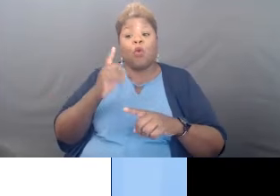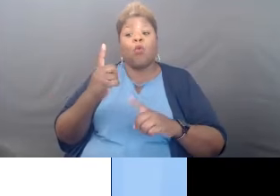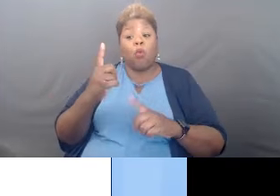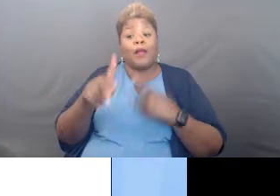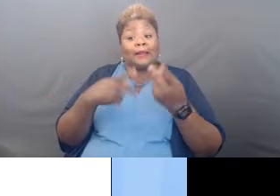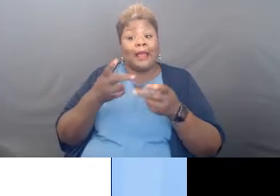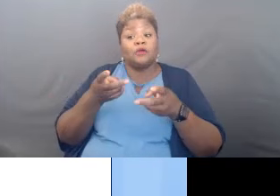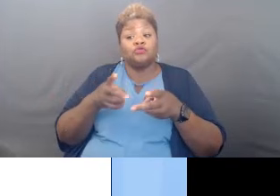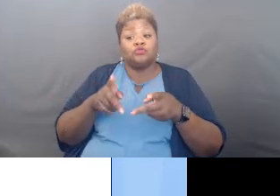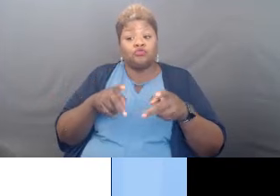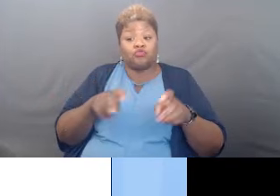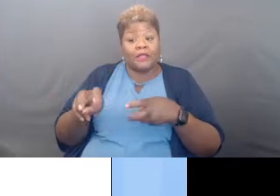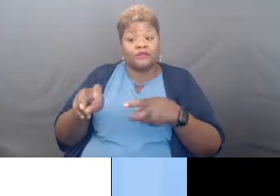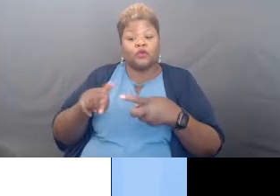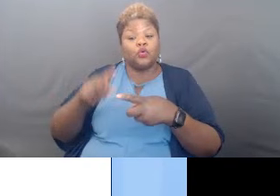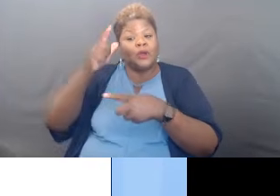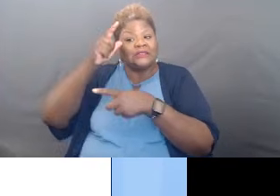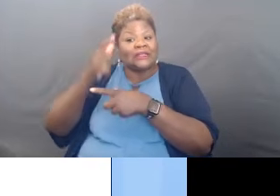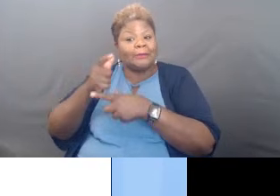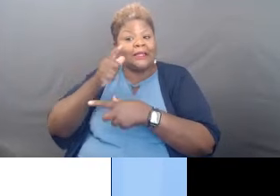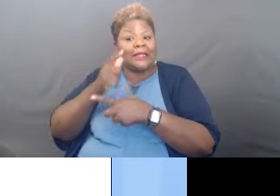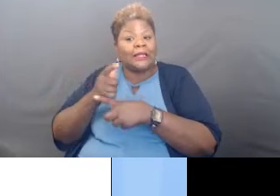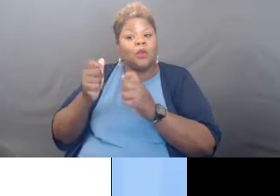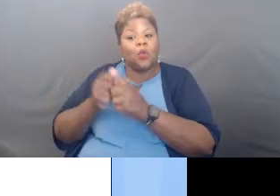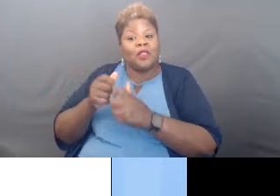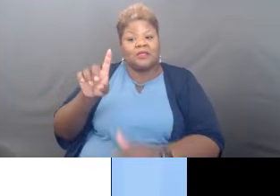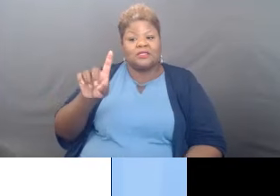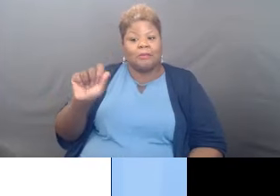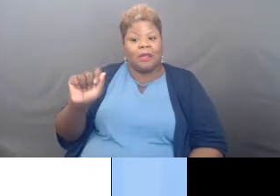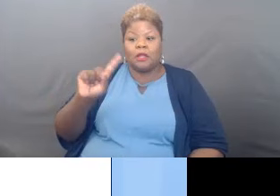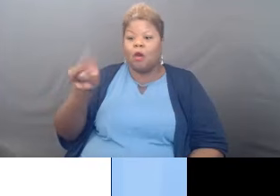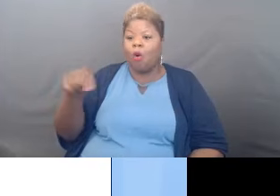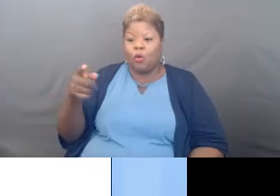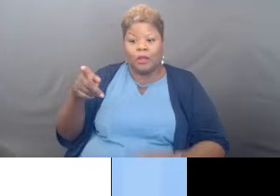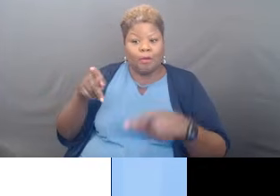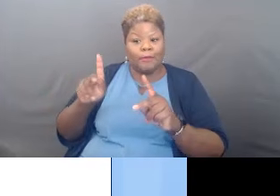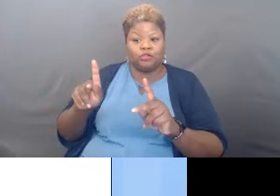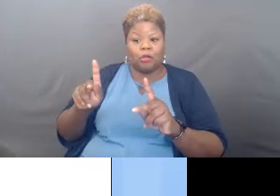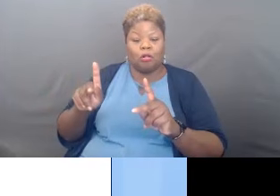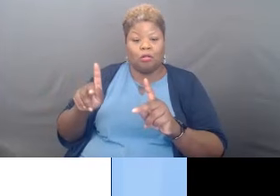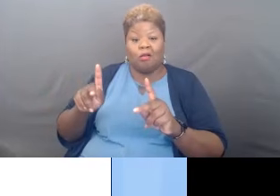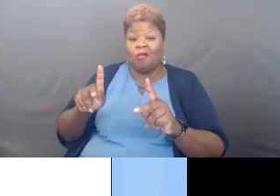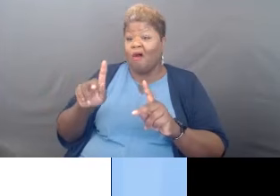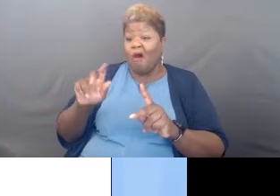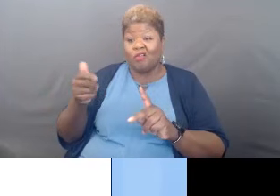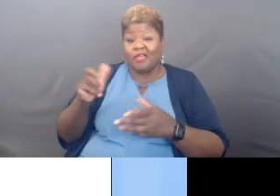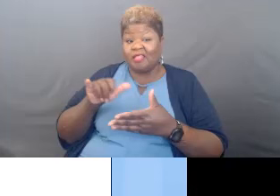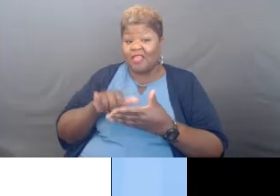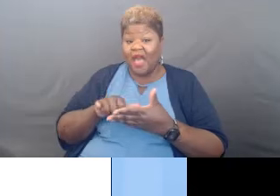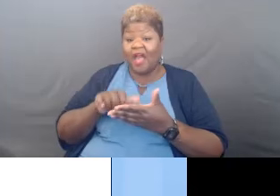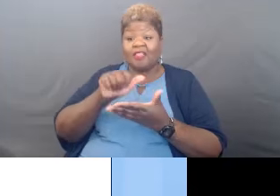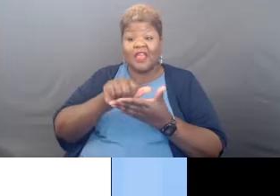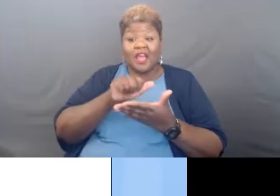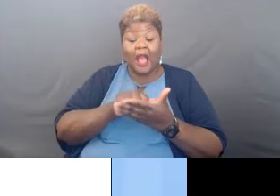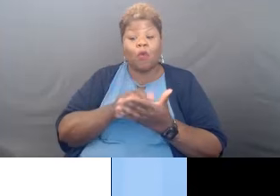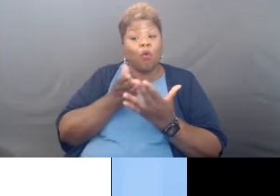and that is to a sibling with a disability. That's the only permissible transfer upon death. Other than that, the account would go